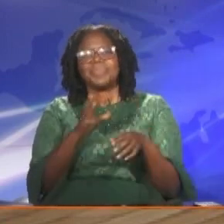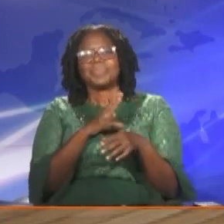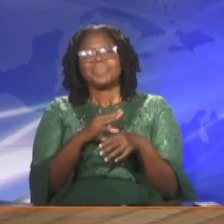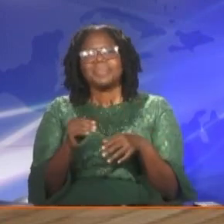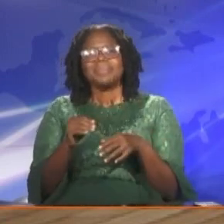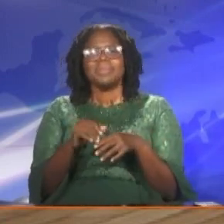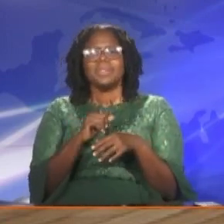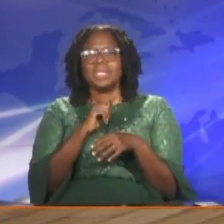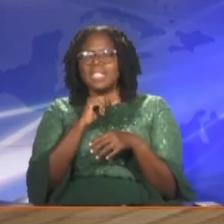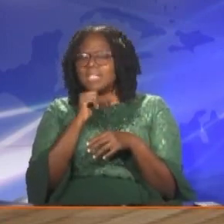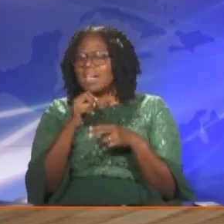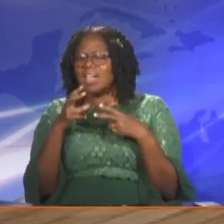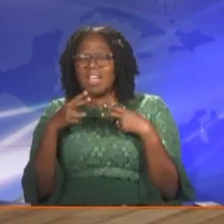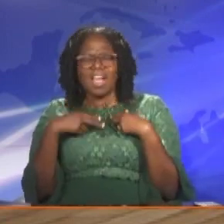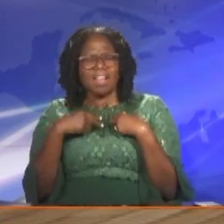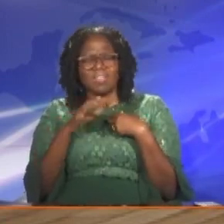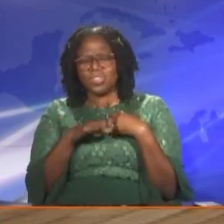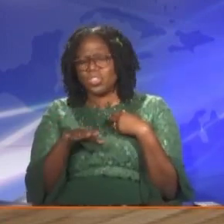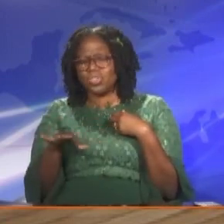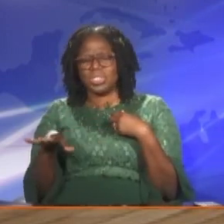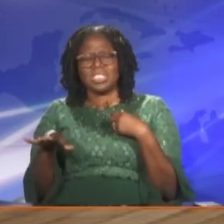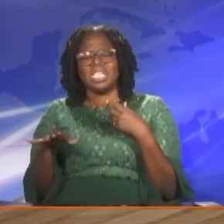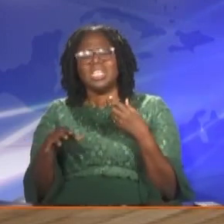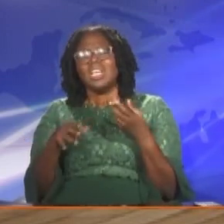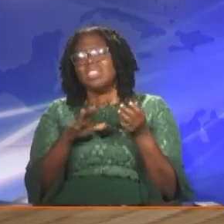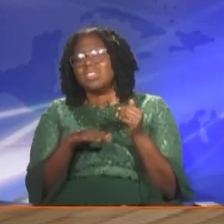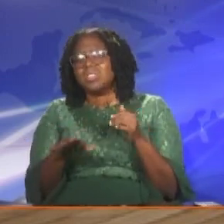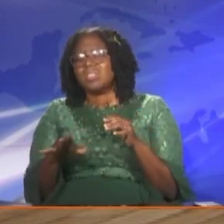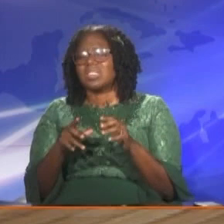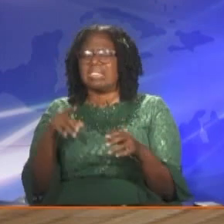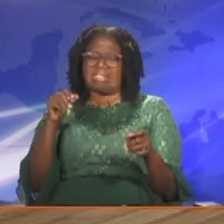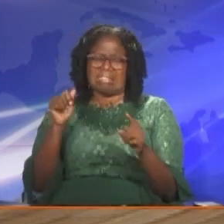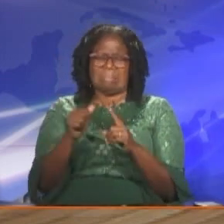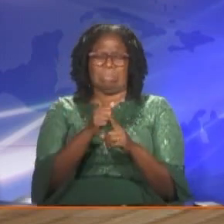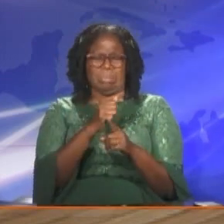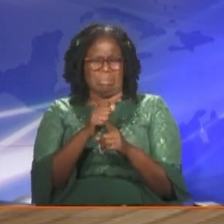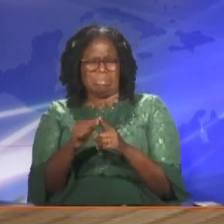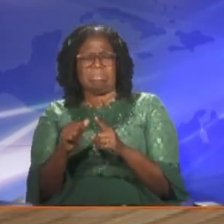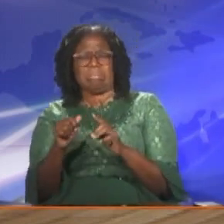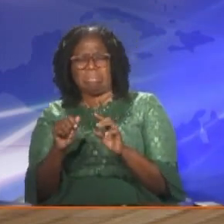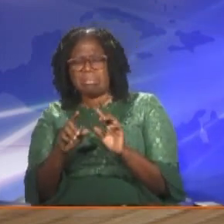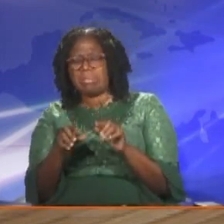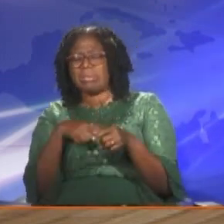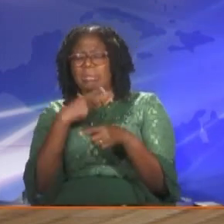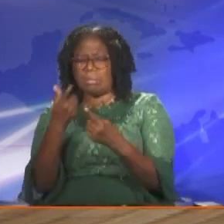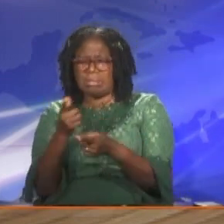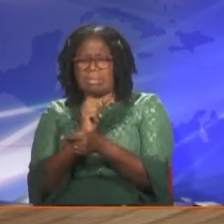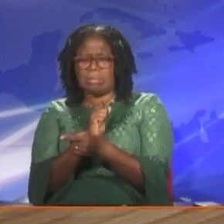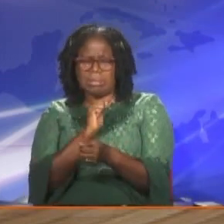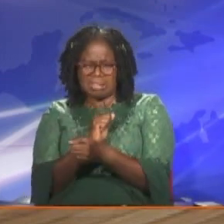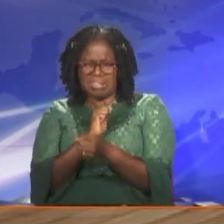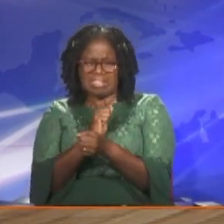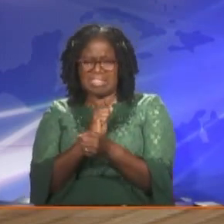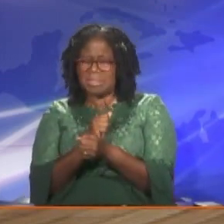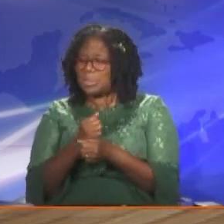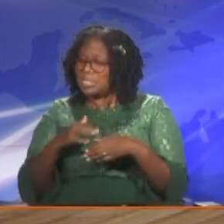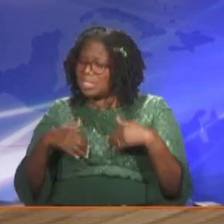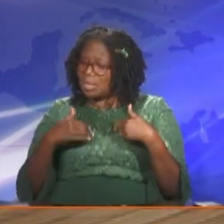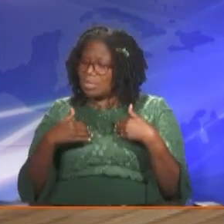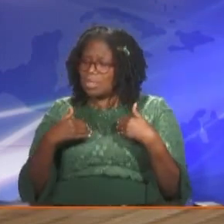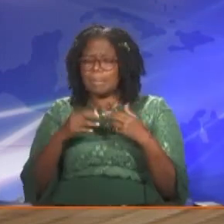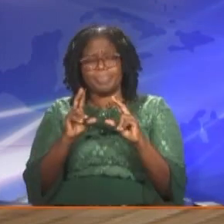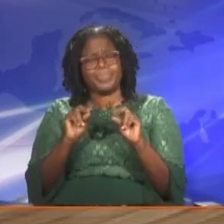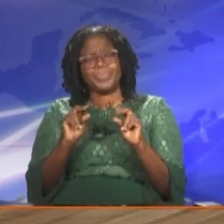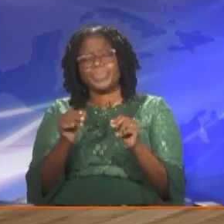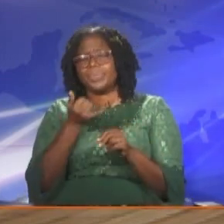have children being abused with regards to the labour laws with respect to children. So let's get into the discussion.